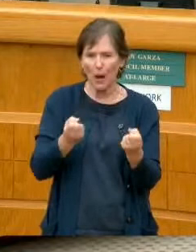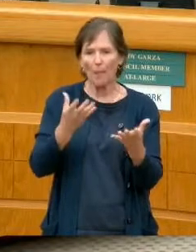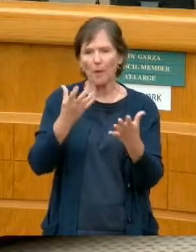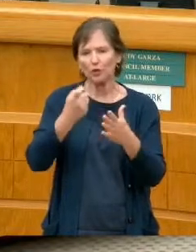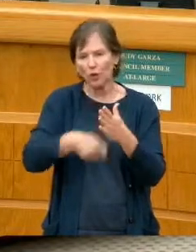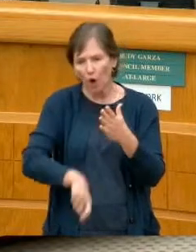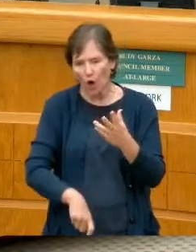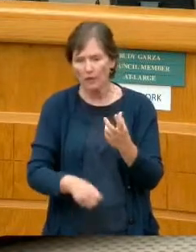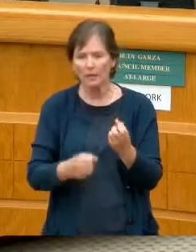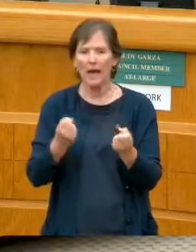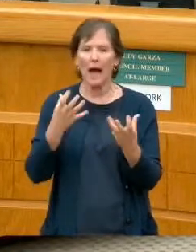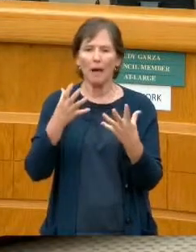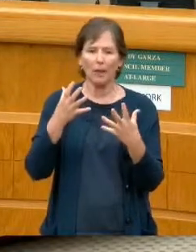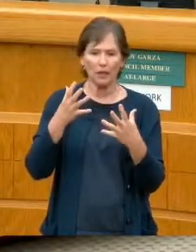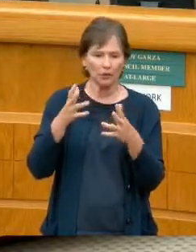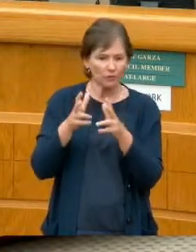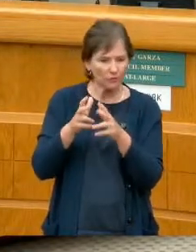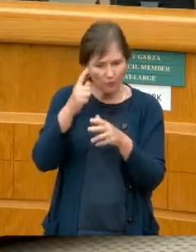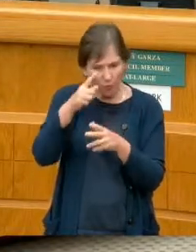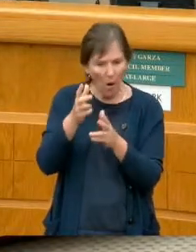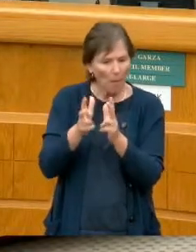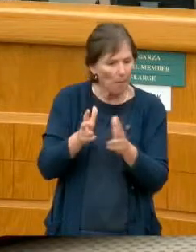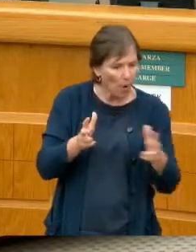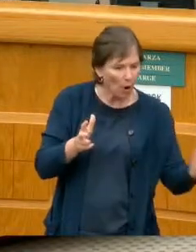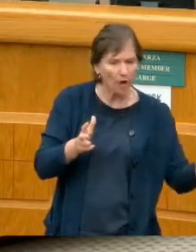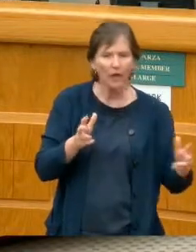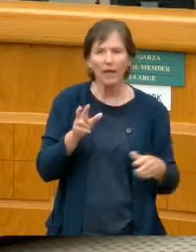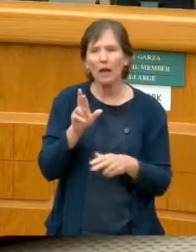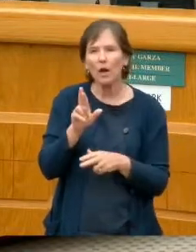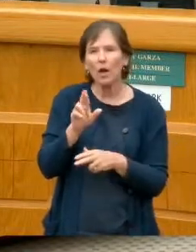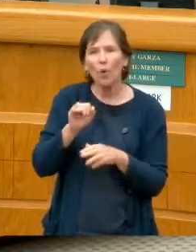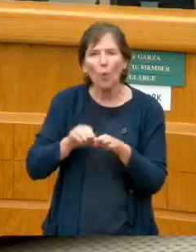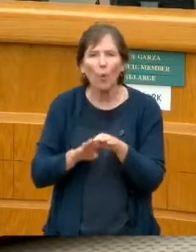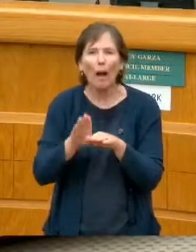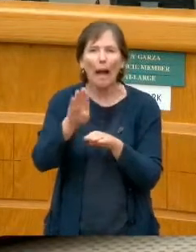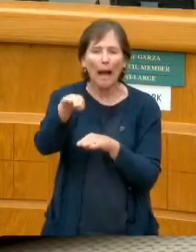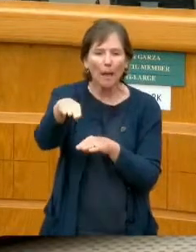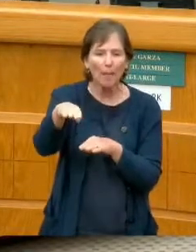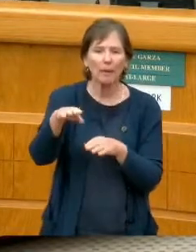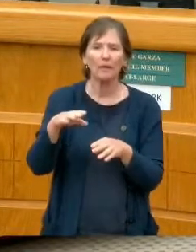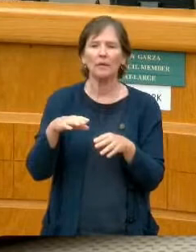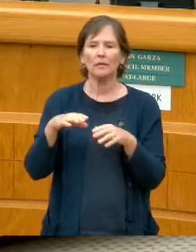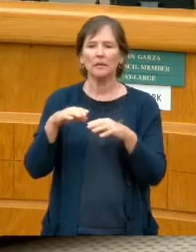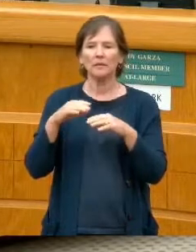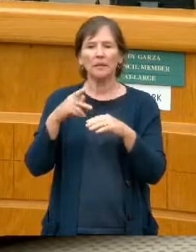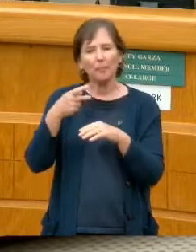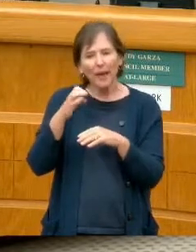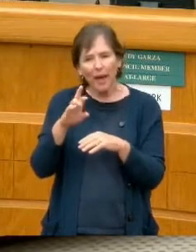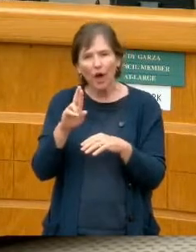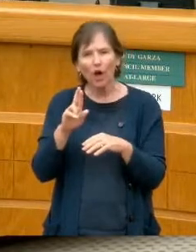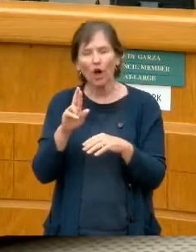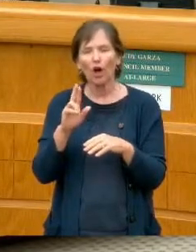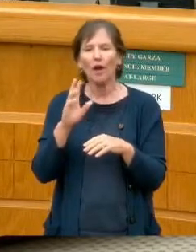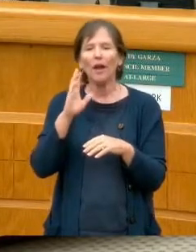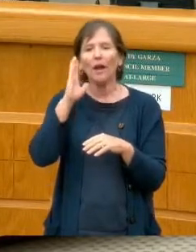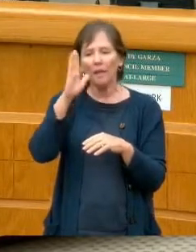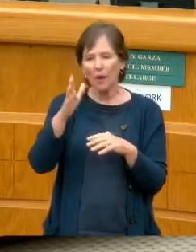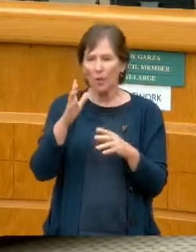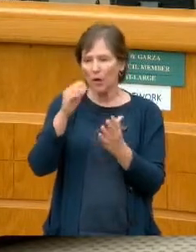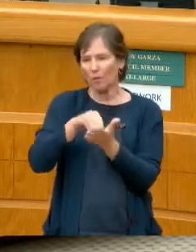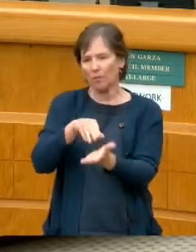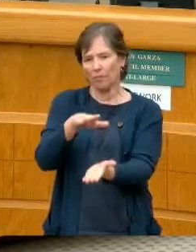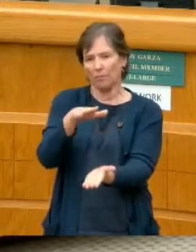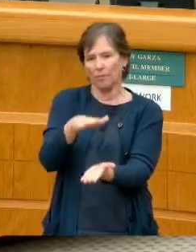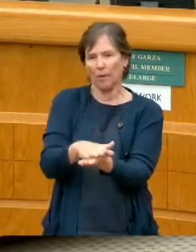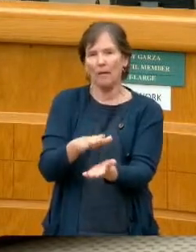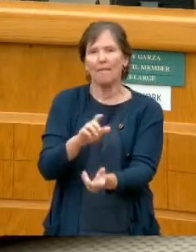an associated parking lot. And they're going to focus on how much exactly that will cost for repair or replace,